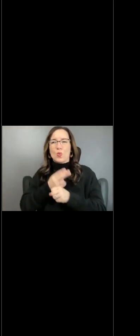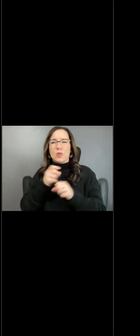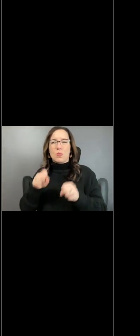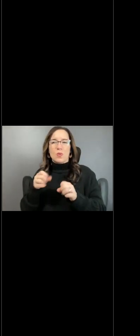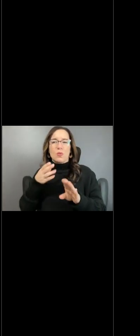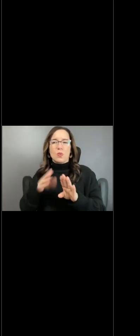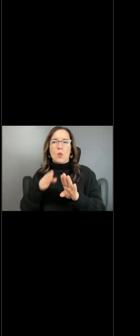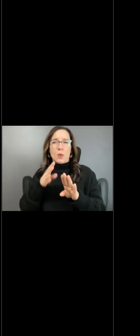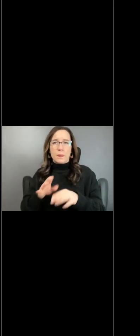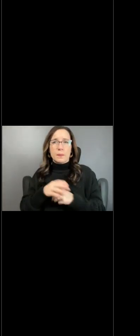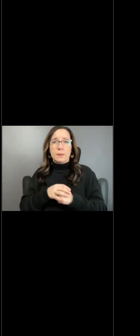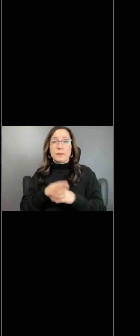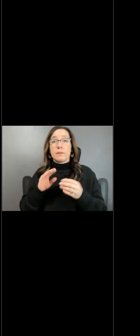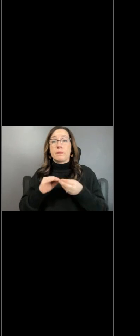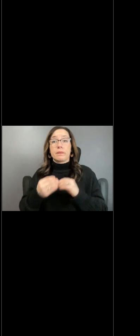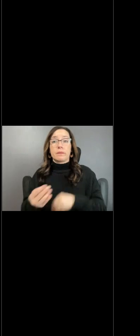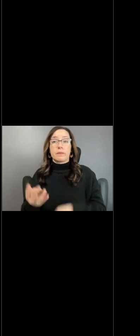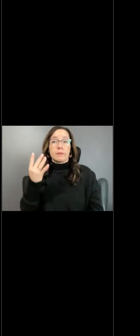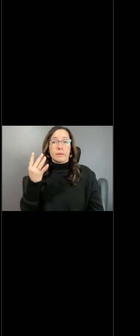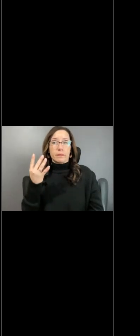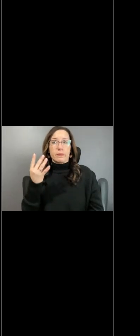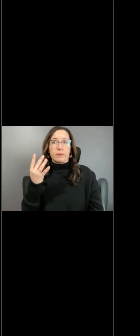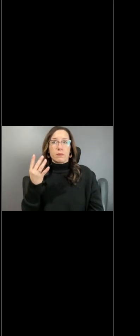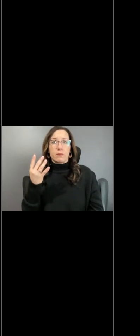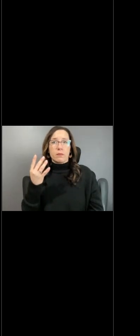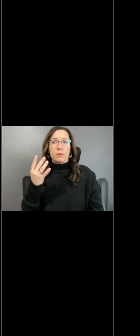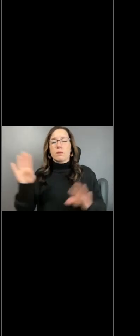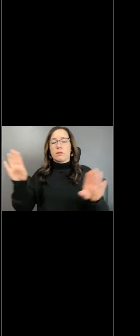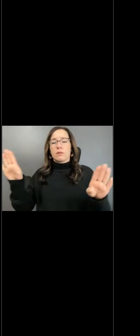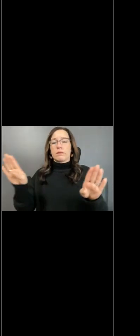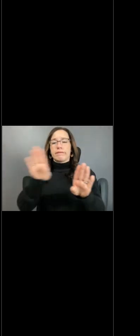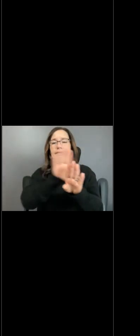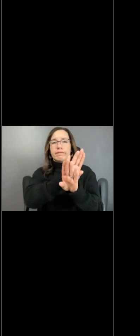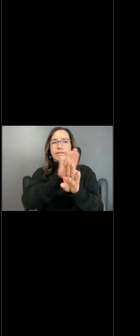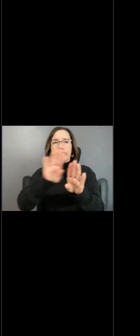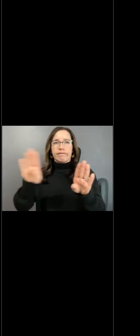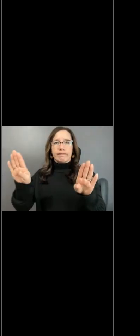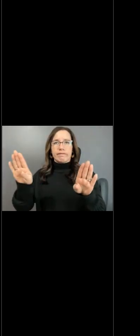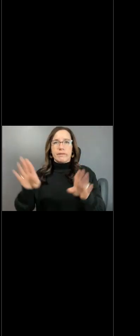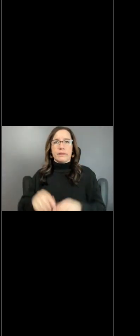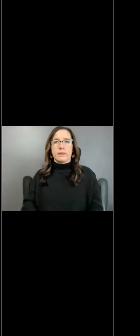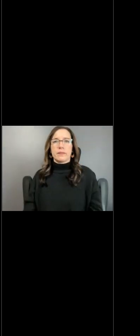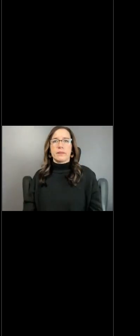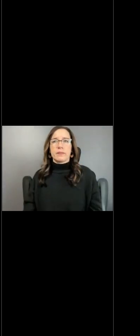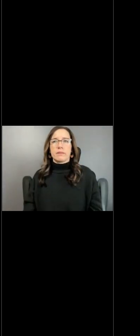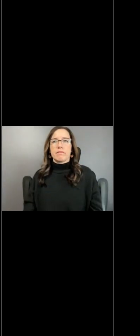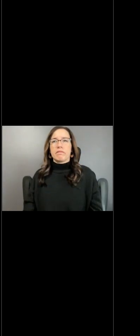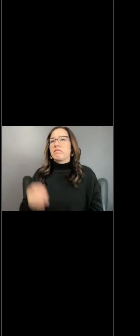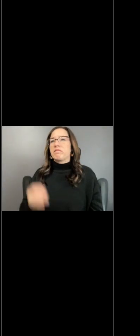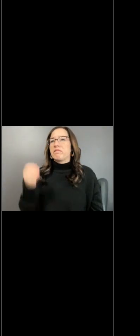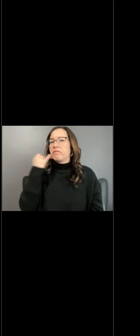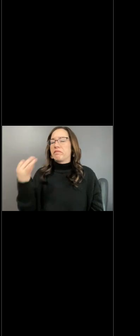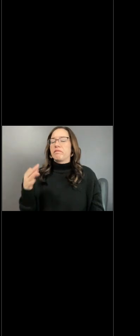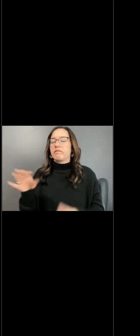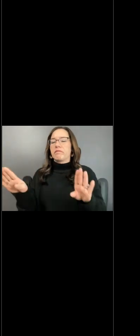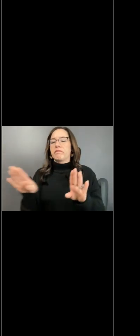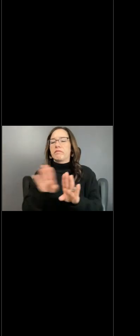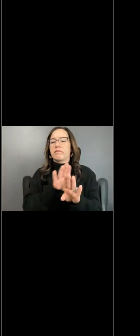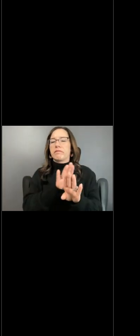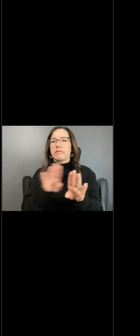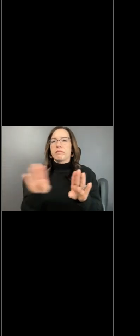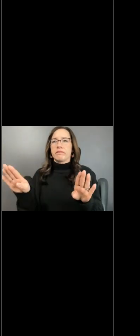Requirement 4, sliding door. Question: if a sliding door